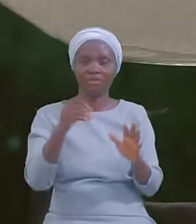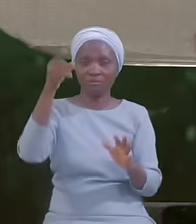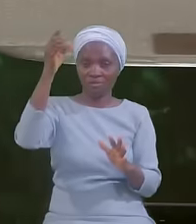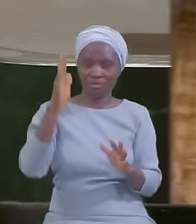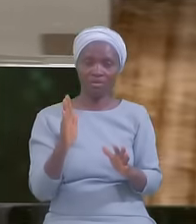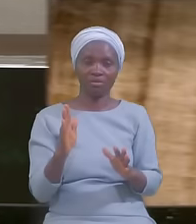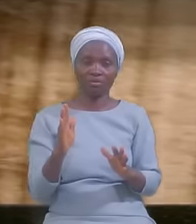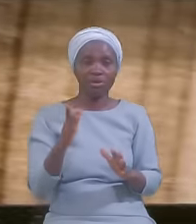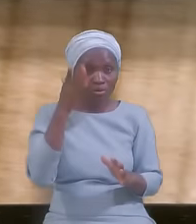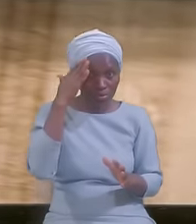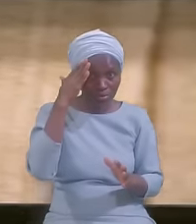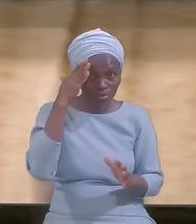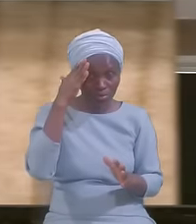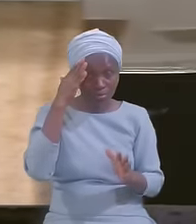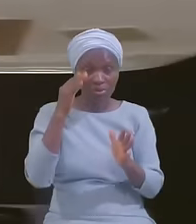God.